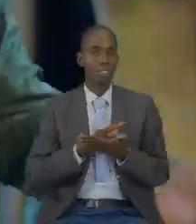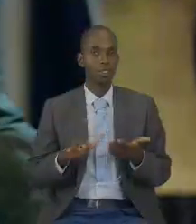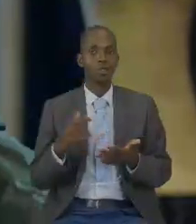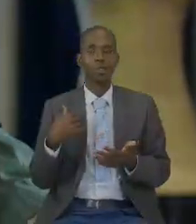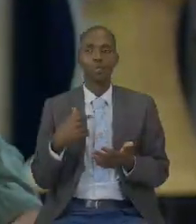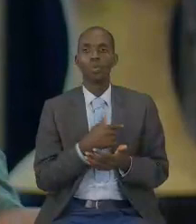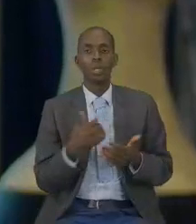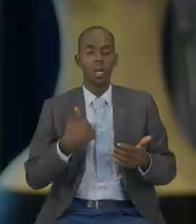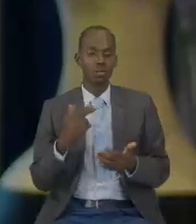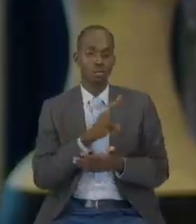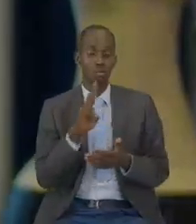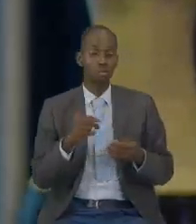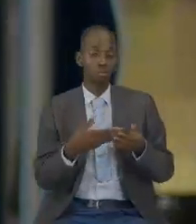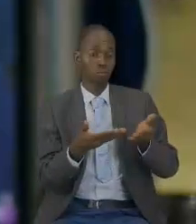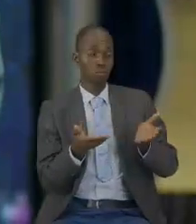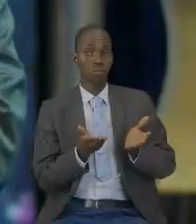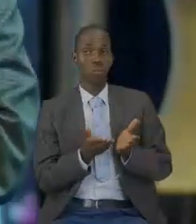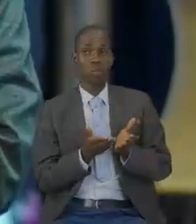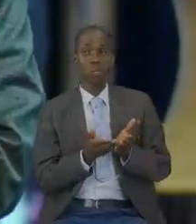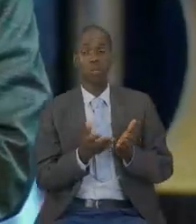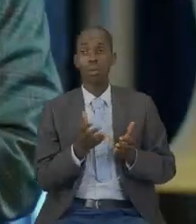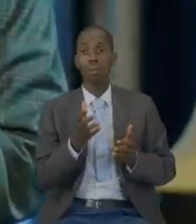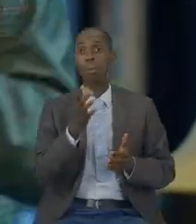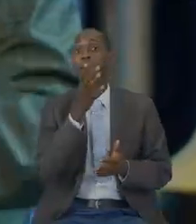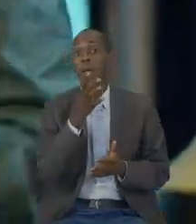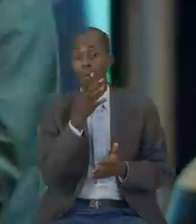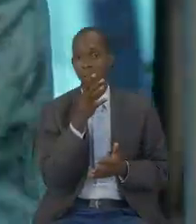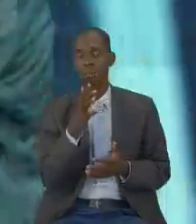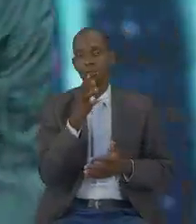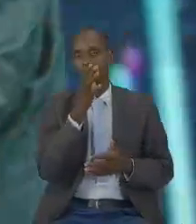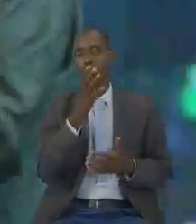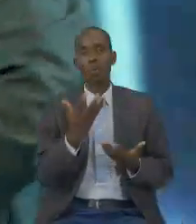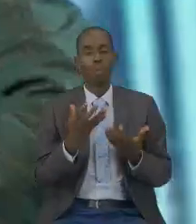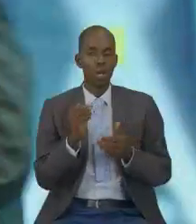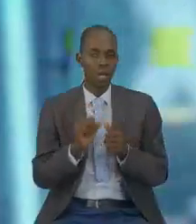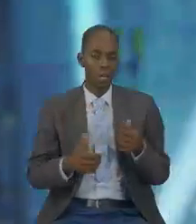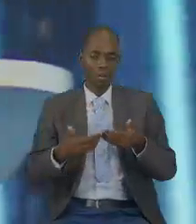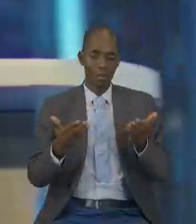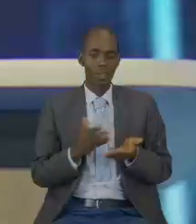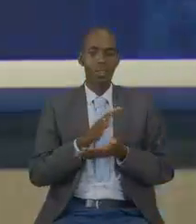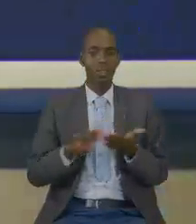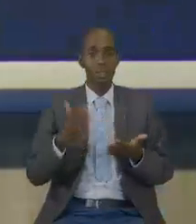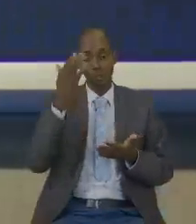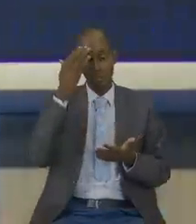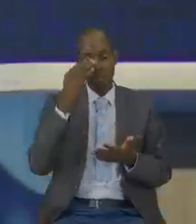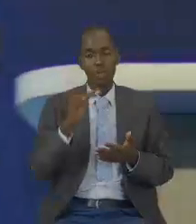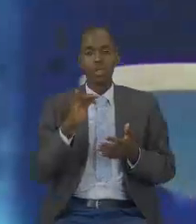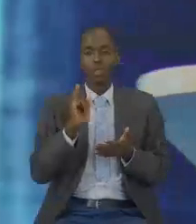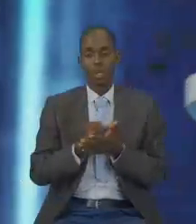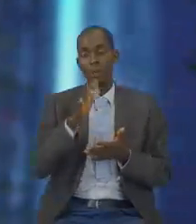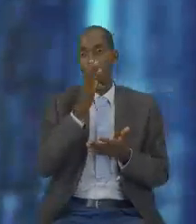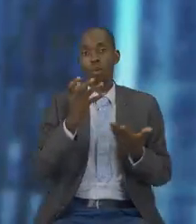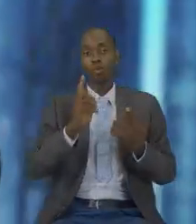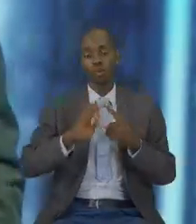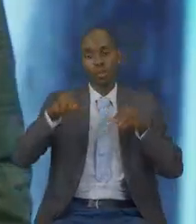we've used the plates. And mommy wants to serve daddy. And you say, mommy, take the plate. And the mommy